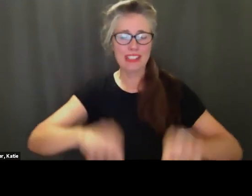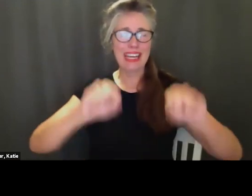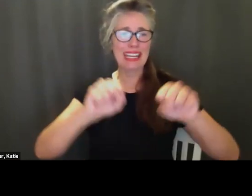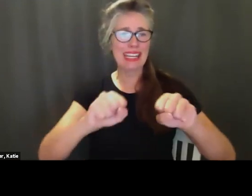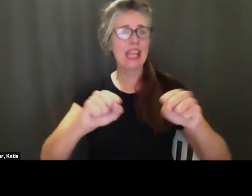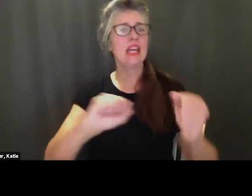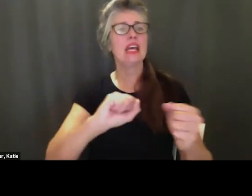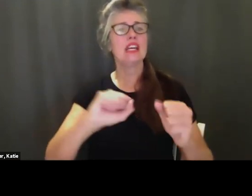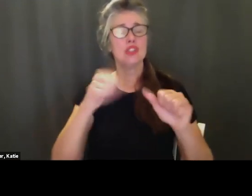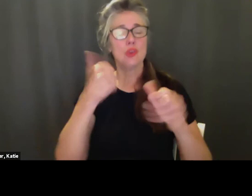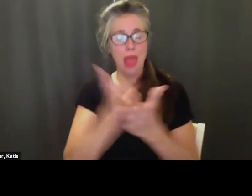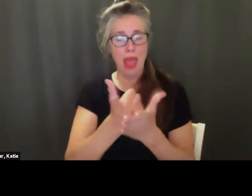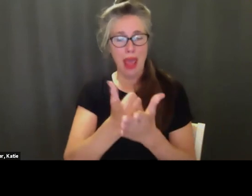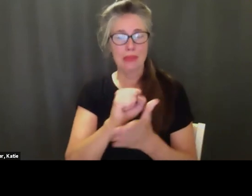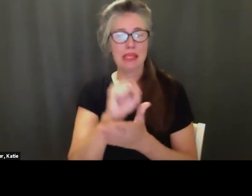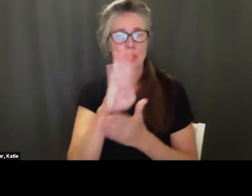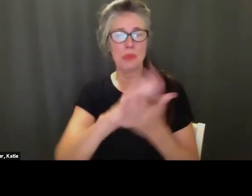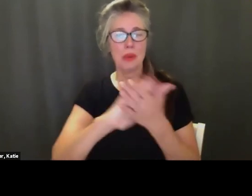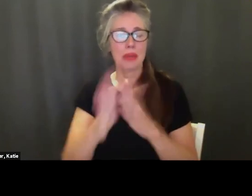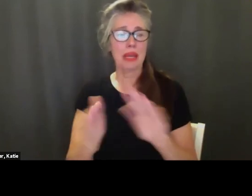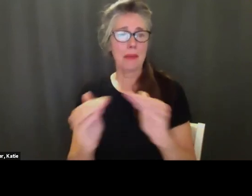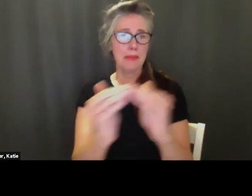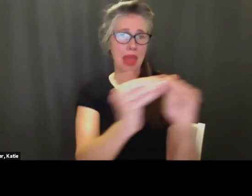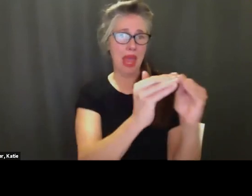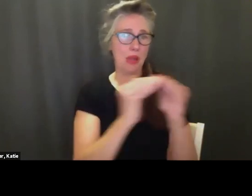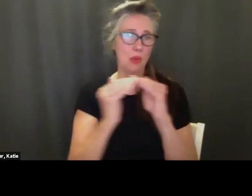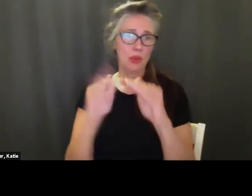equitable school district.